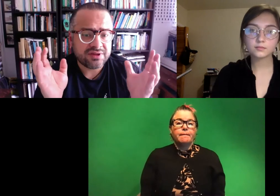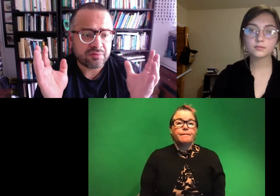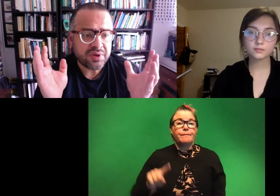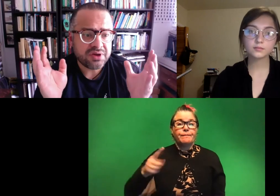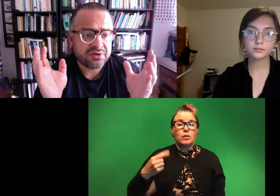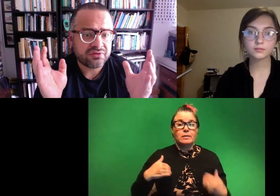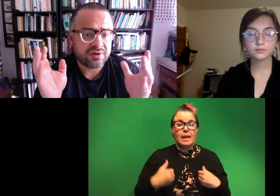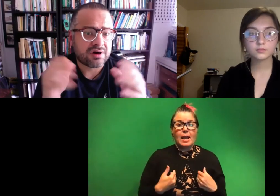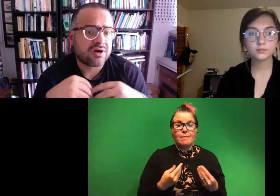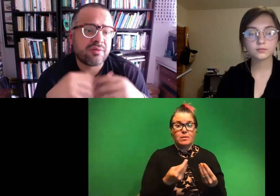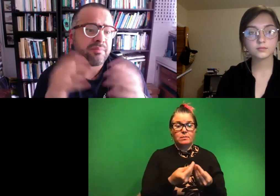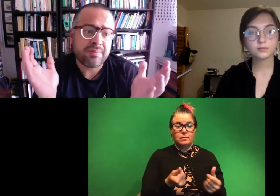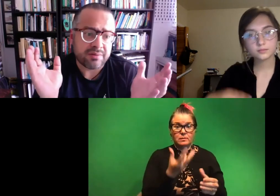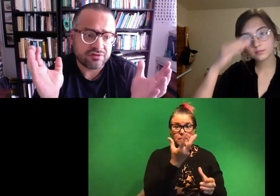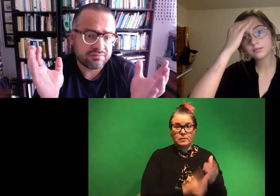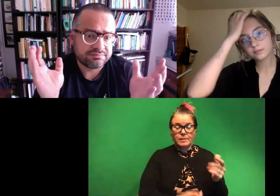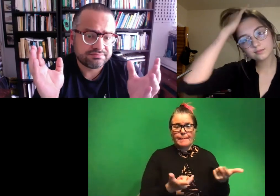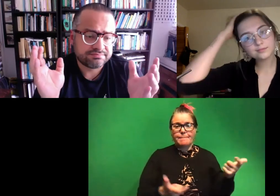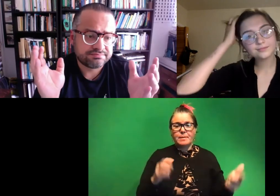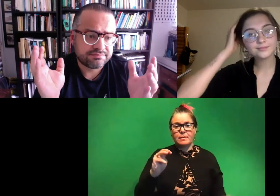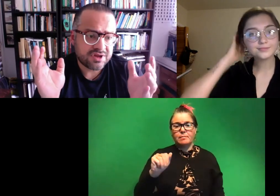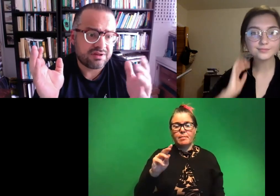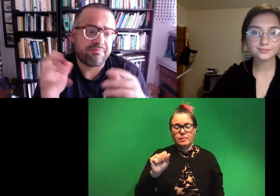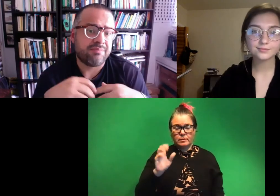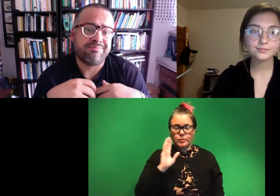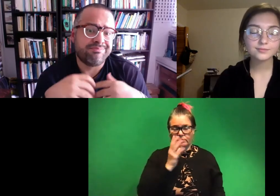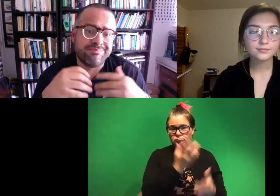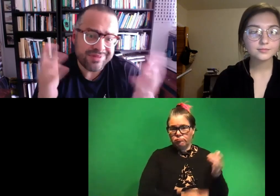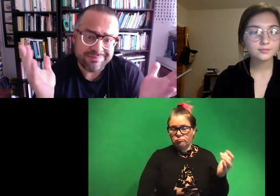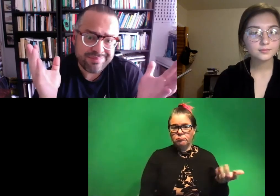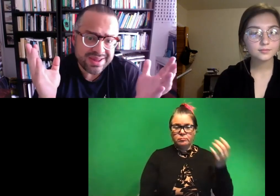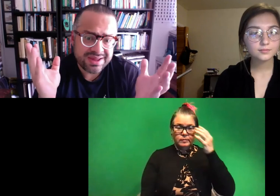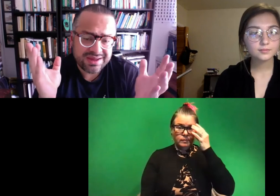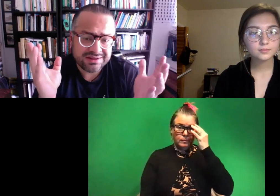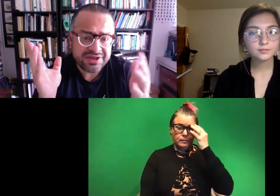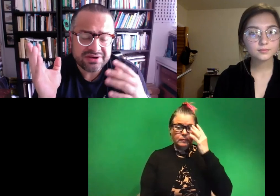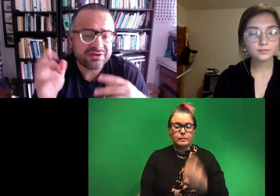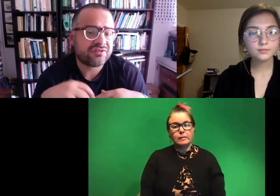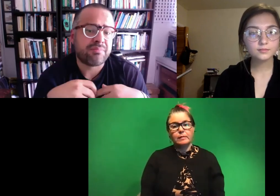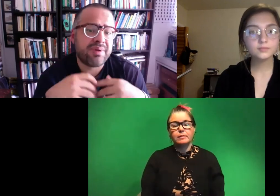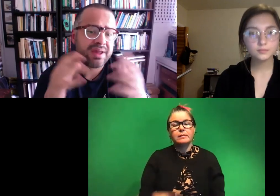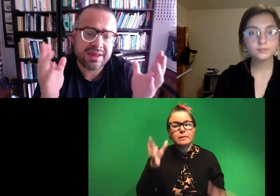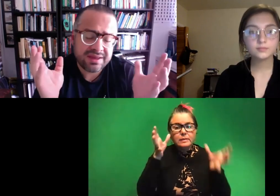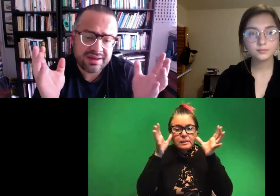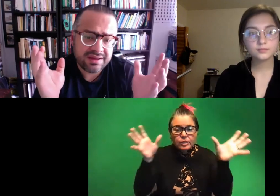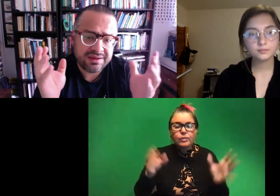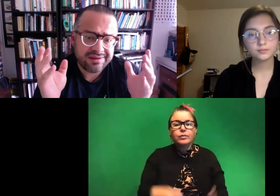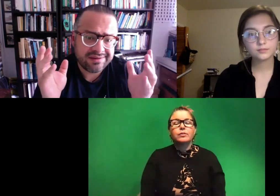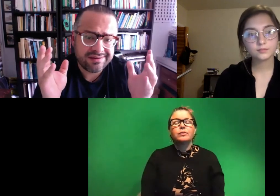that disappears are the big mammals. Yeah, the big deers, the big